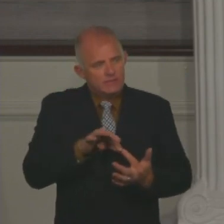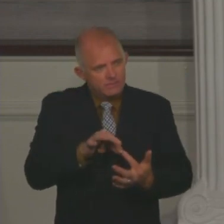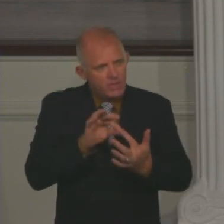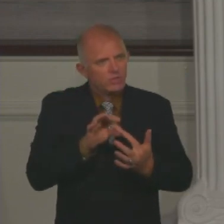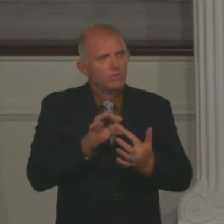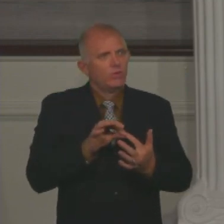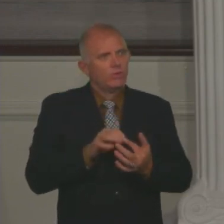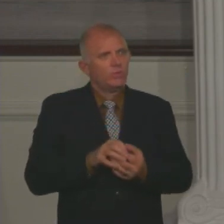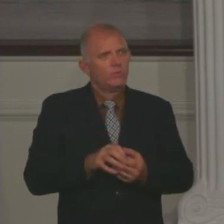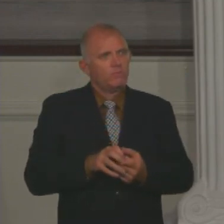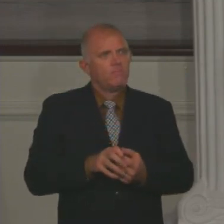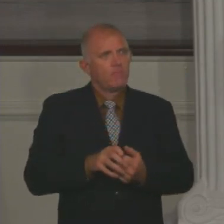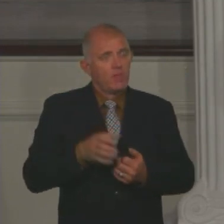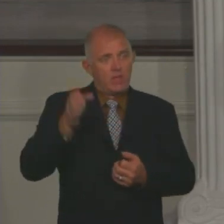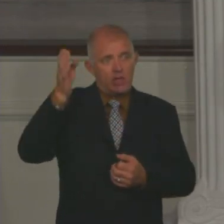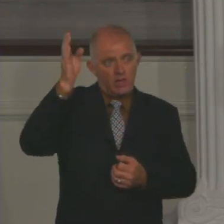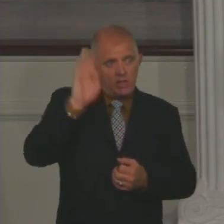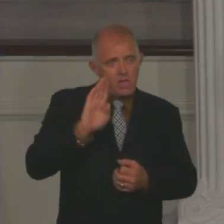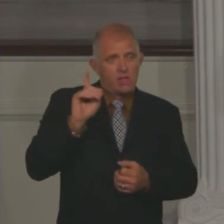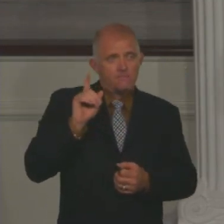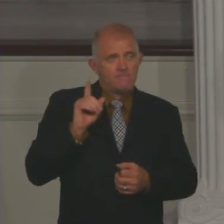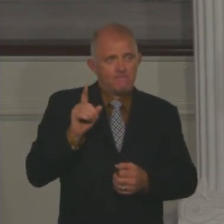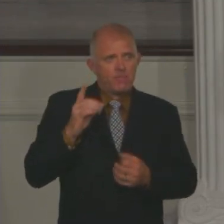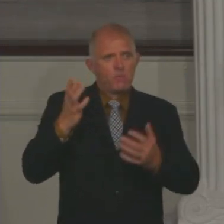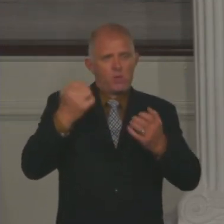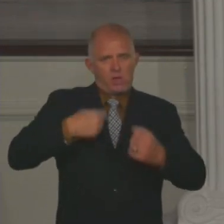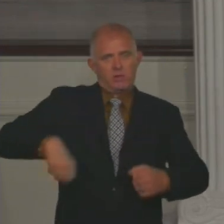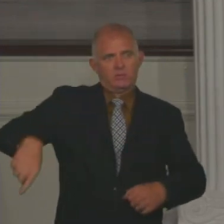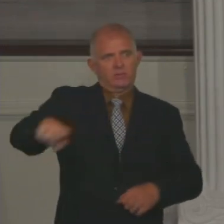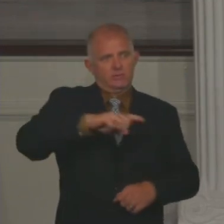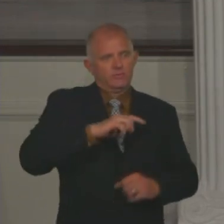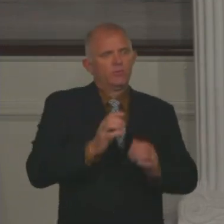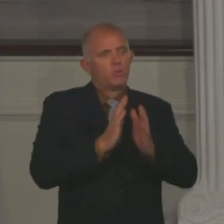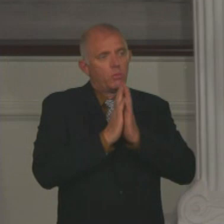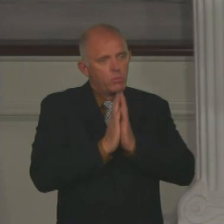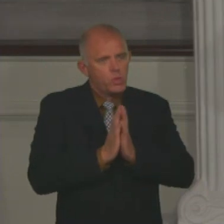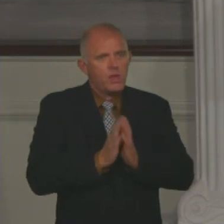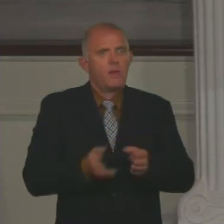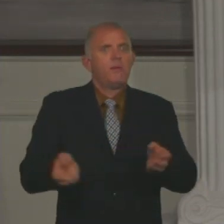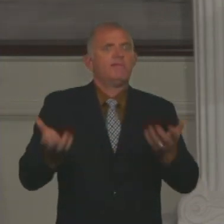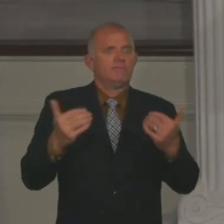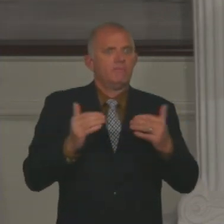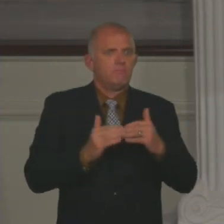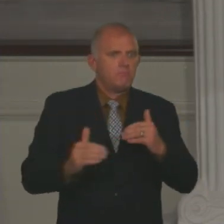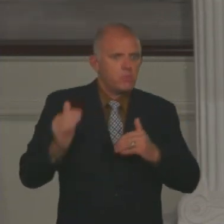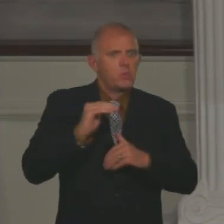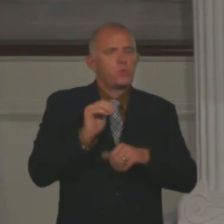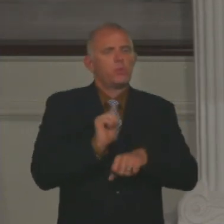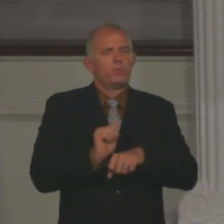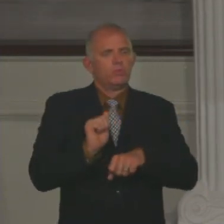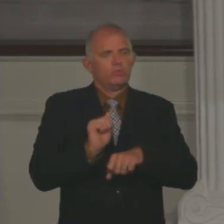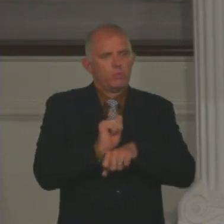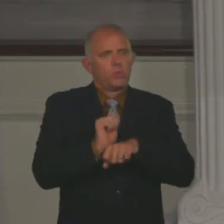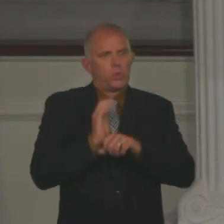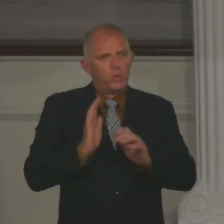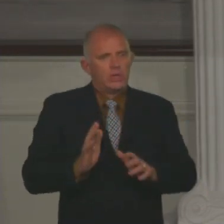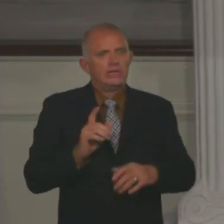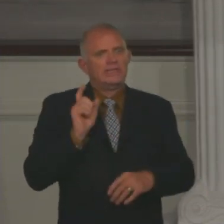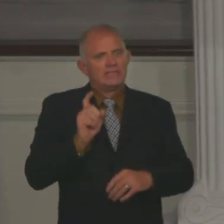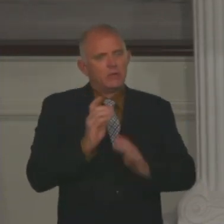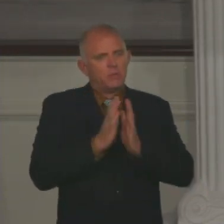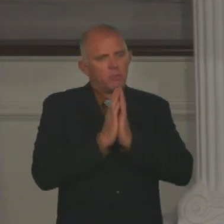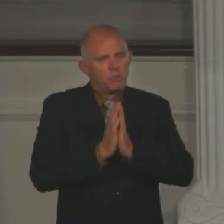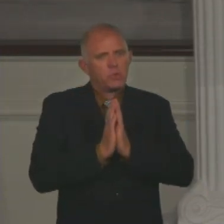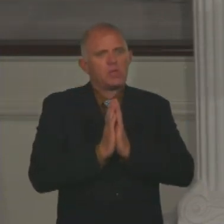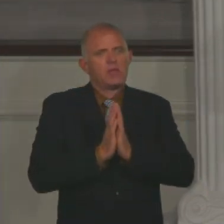because there's a God in heaven who asks us to pray for laborers. Prayer is something we need to do regularly. And pray the